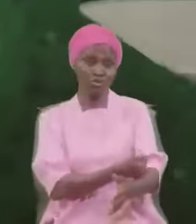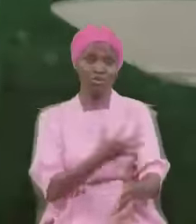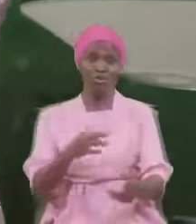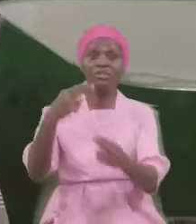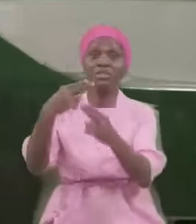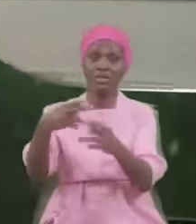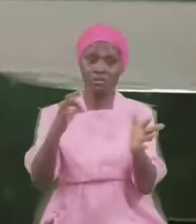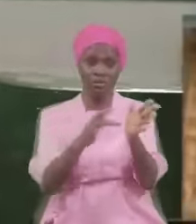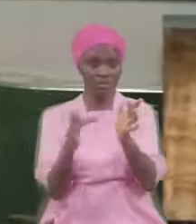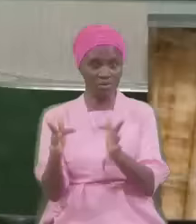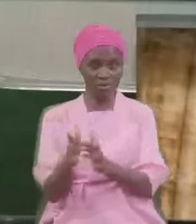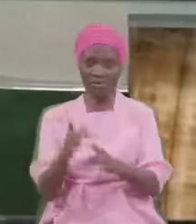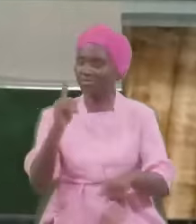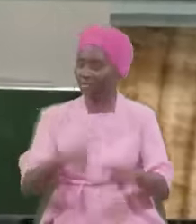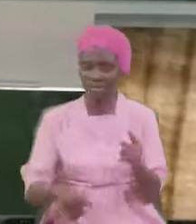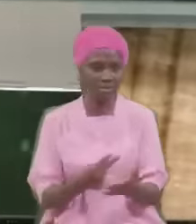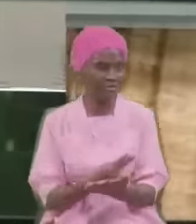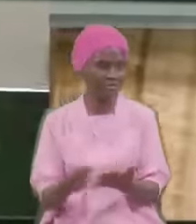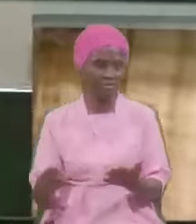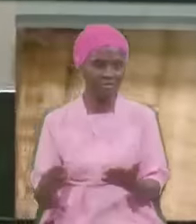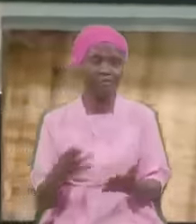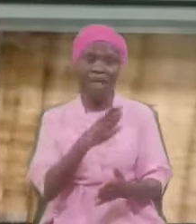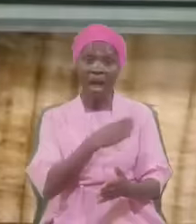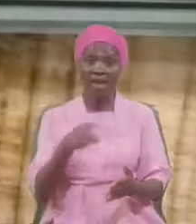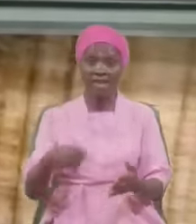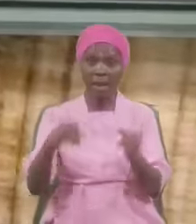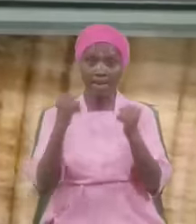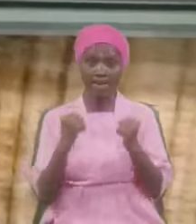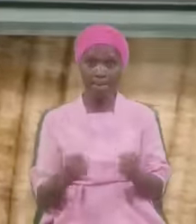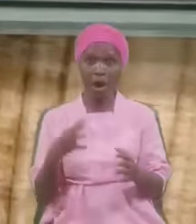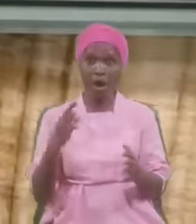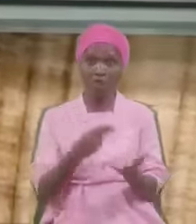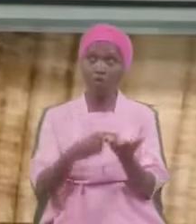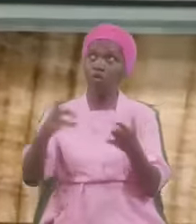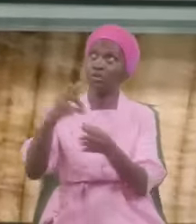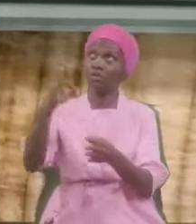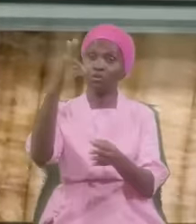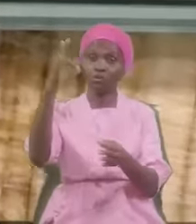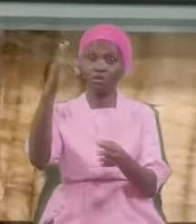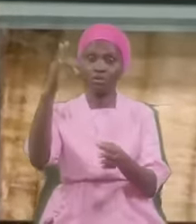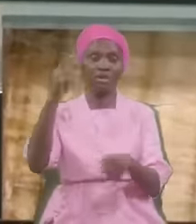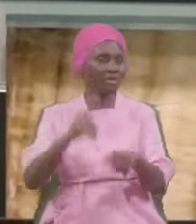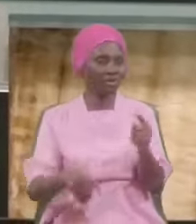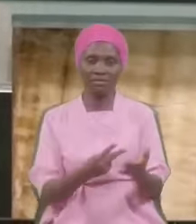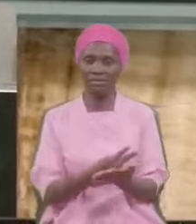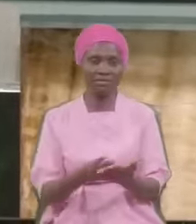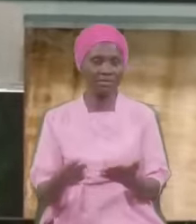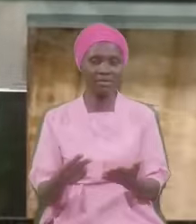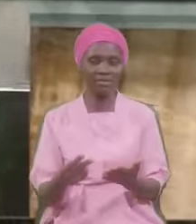of Jesus cannot fail. And the power of the Holy Ghost cannot